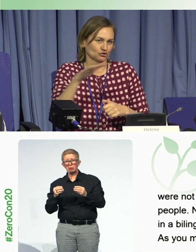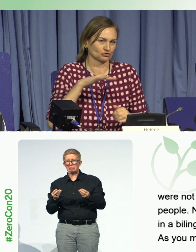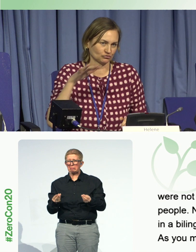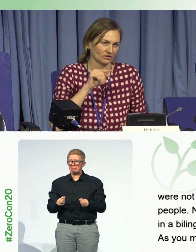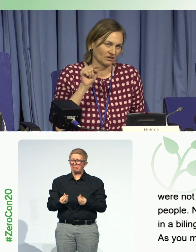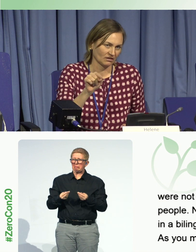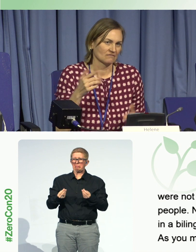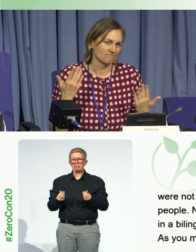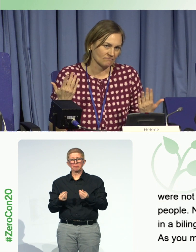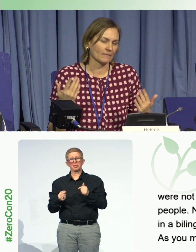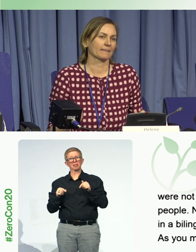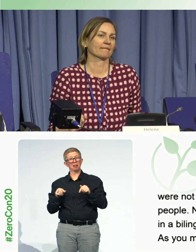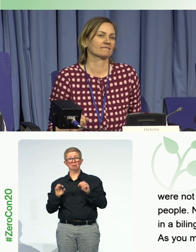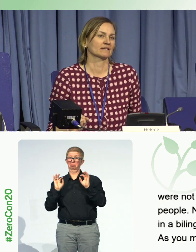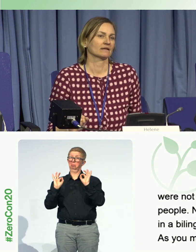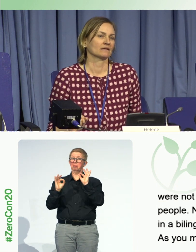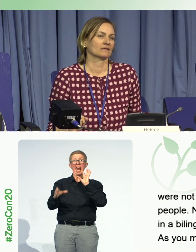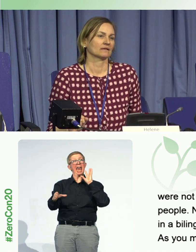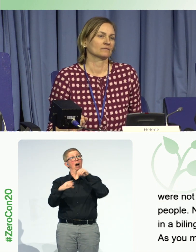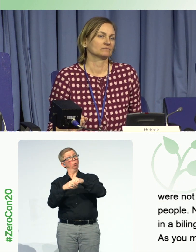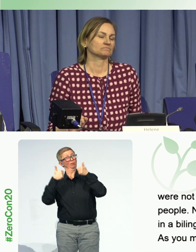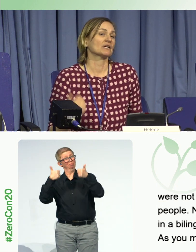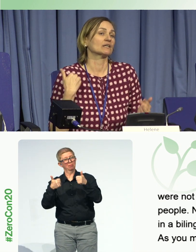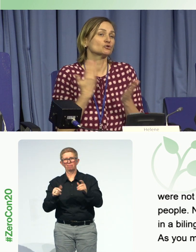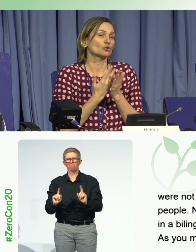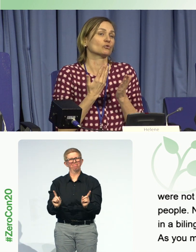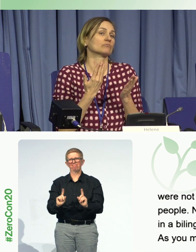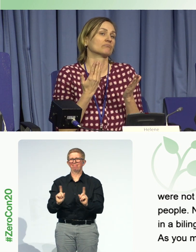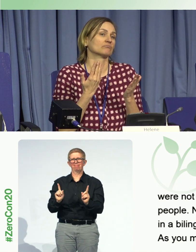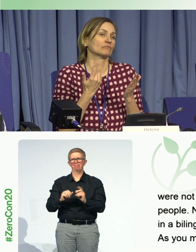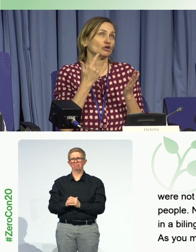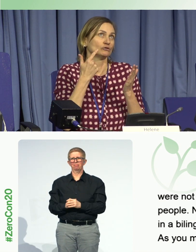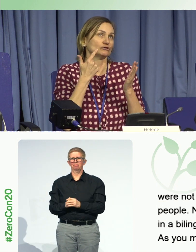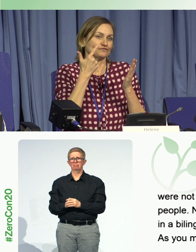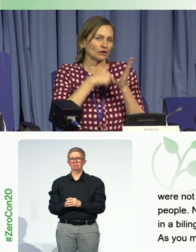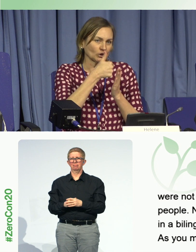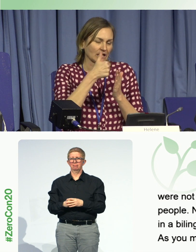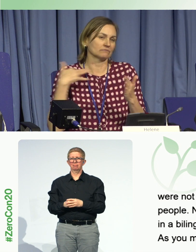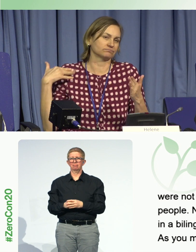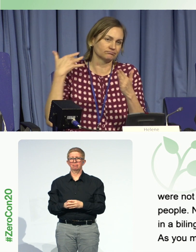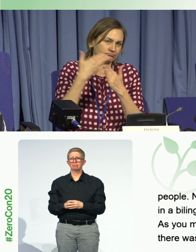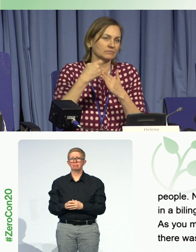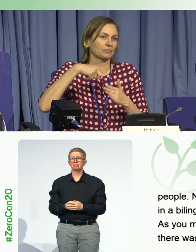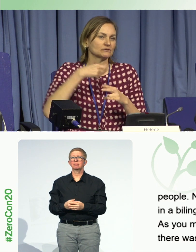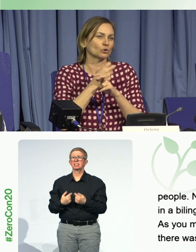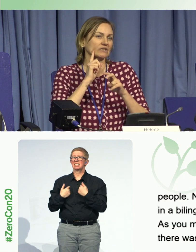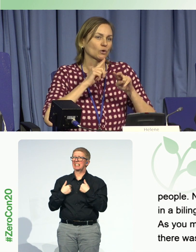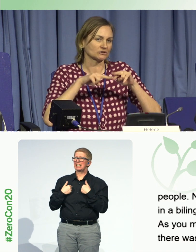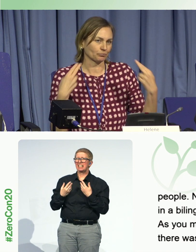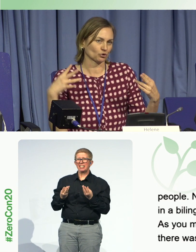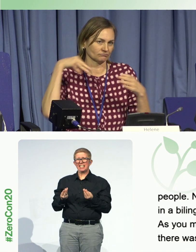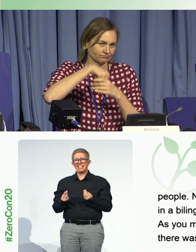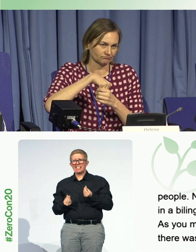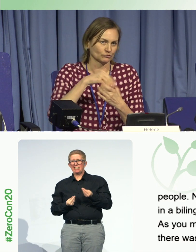inclusive. So there wasn't a way to actually implement what we had thought we would want to